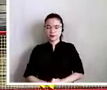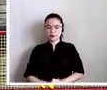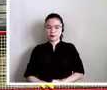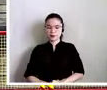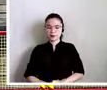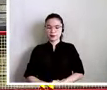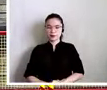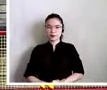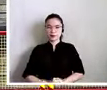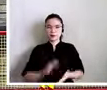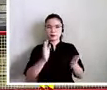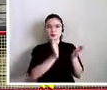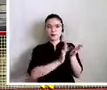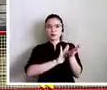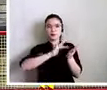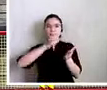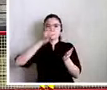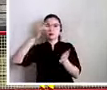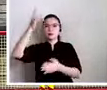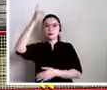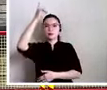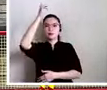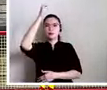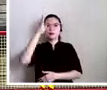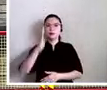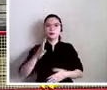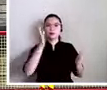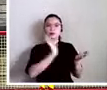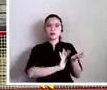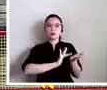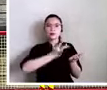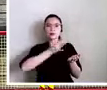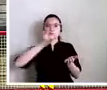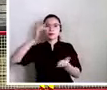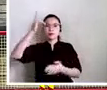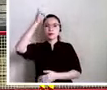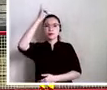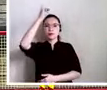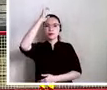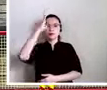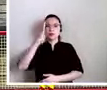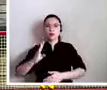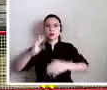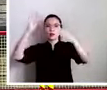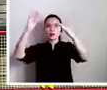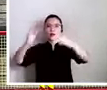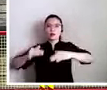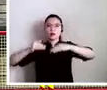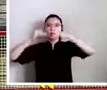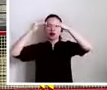Glory to God, glory to God, glory to God in the